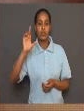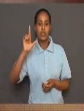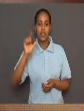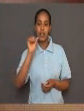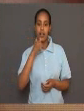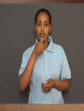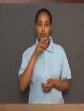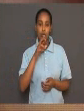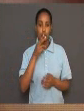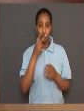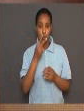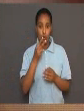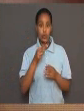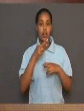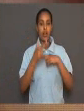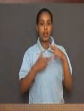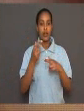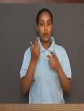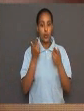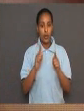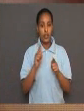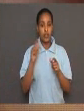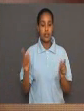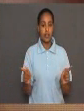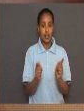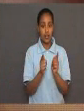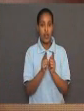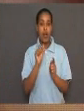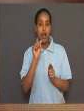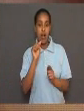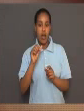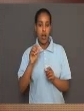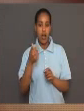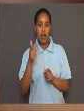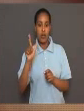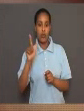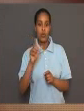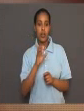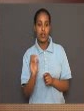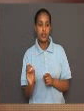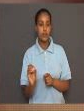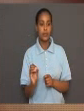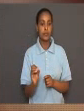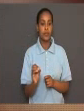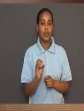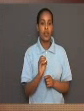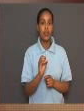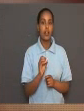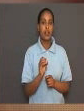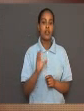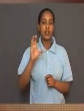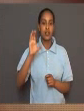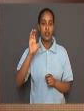show reactions when they interact with the alkyl or aryl group and